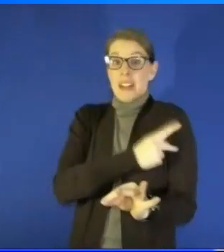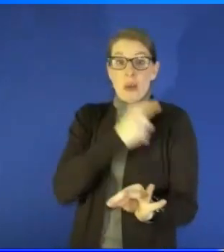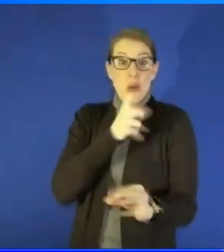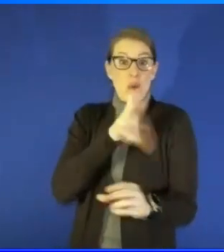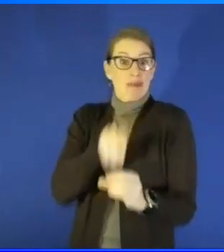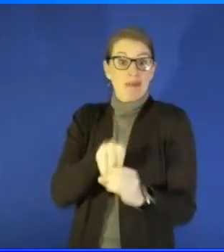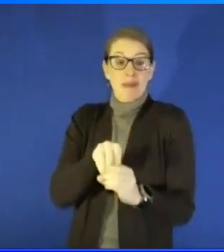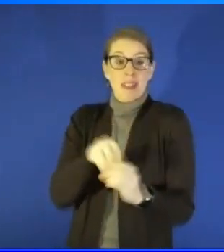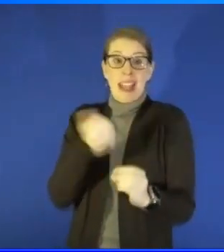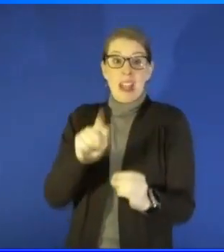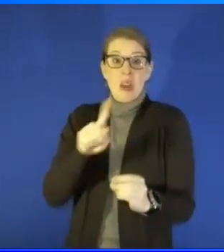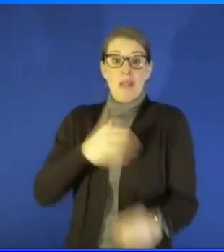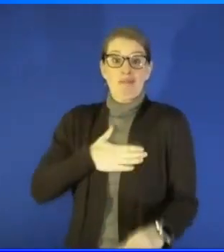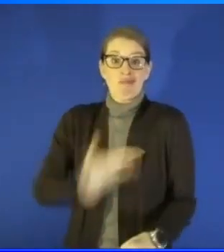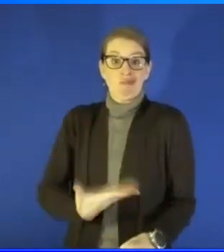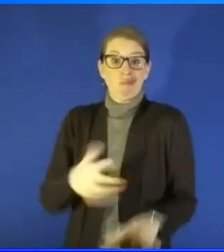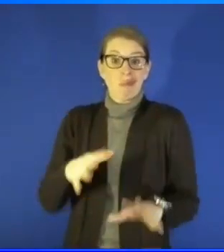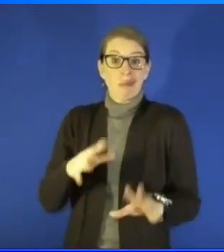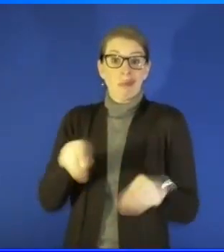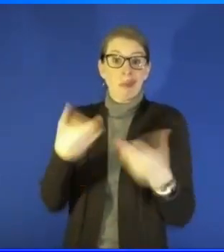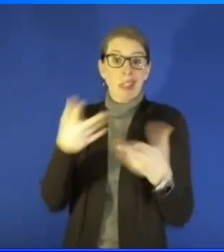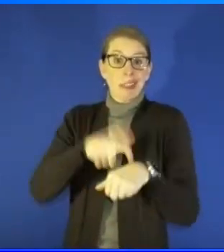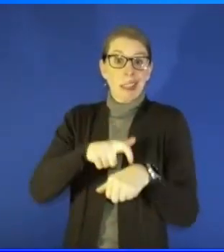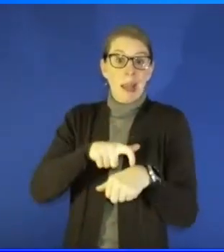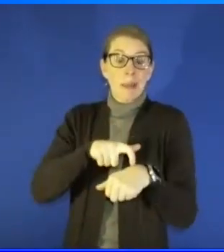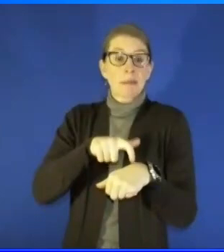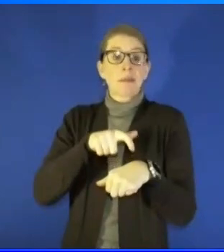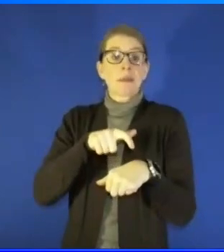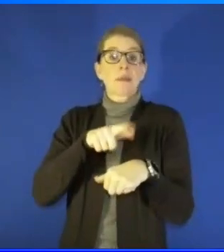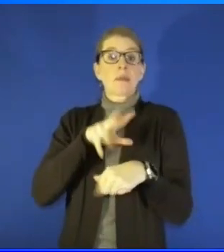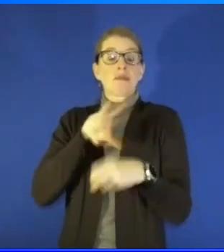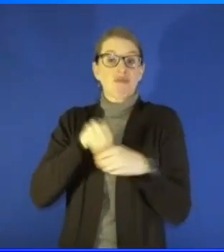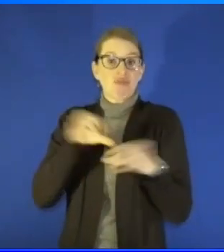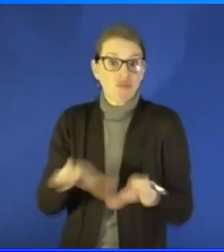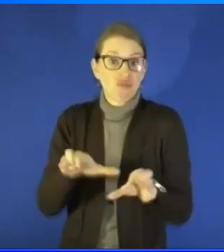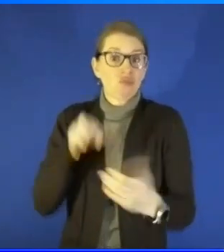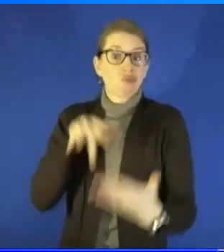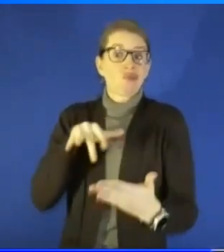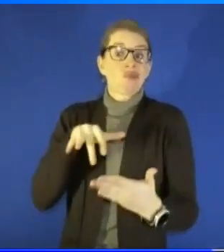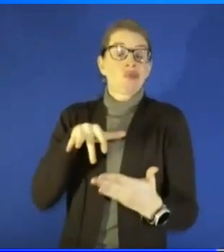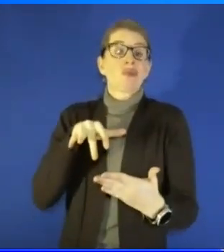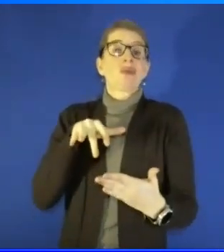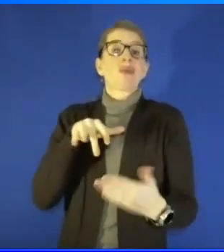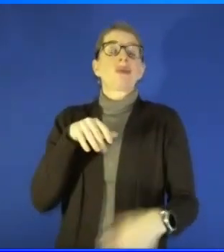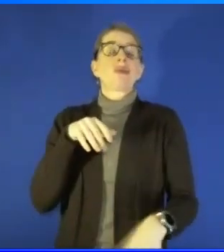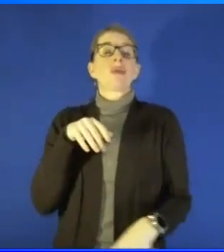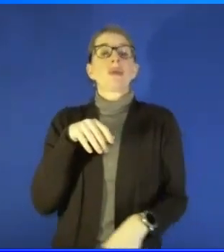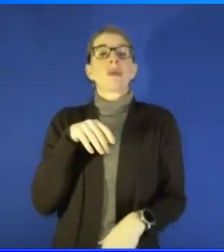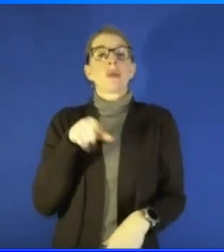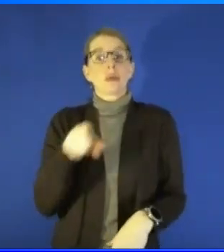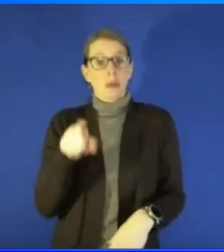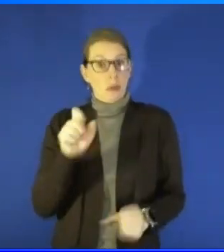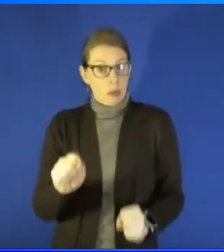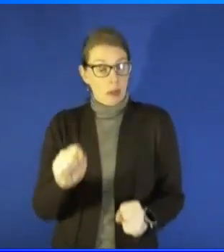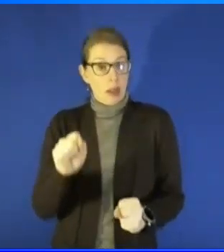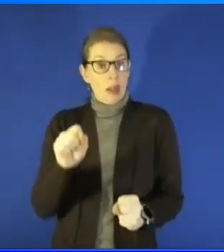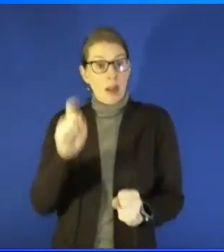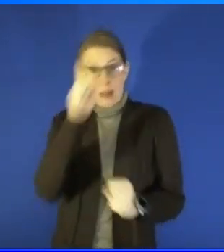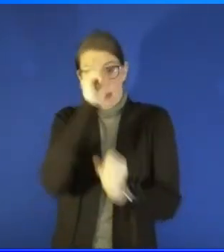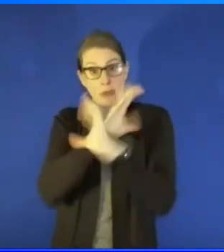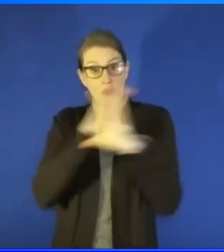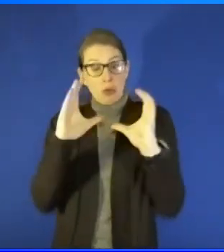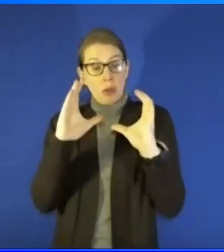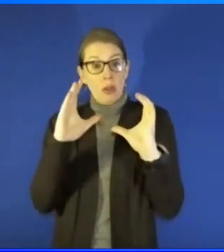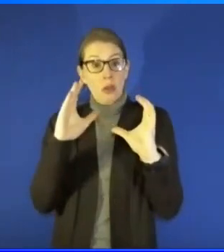a little bit of their time to participate in the study. There are, as you can imagine, anything like this, that there are going to be a fair